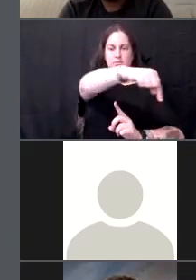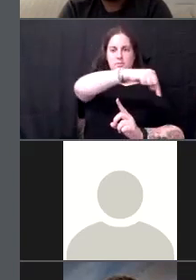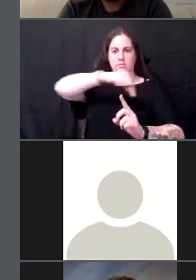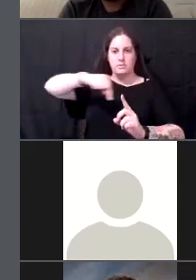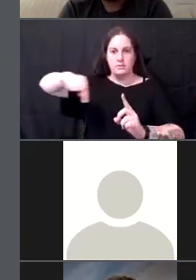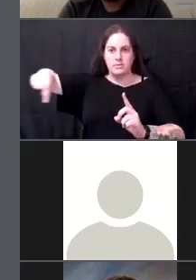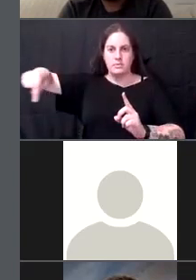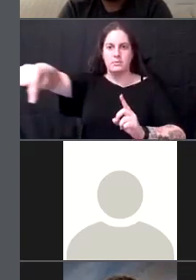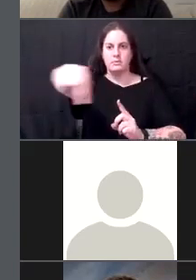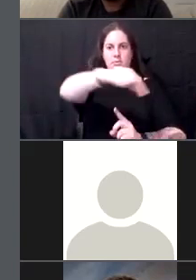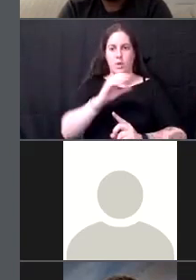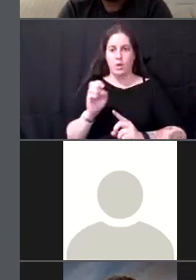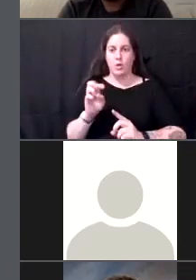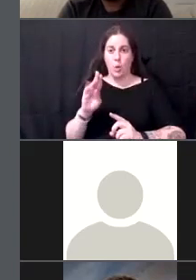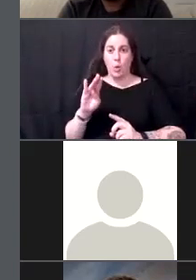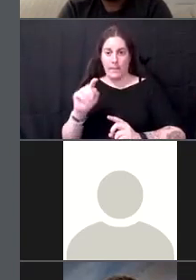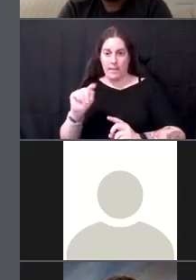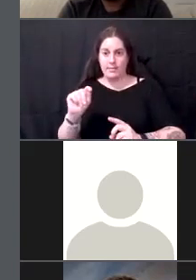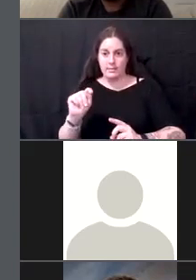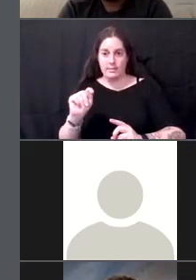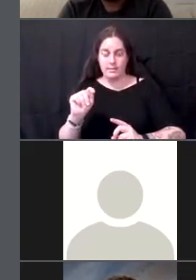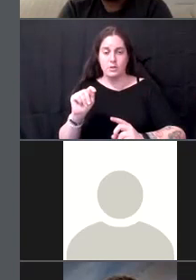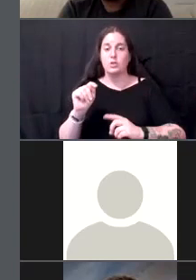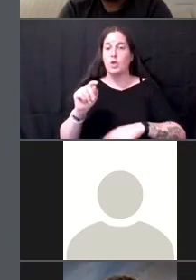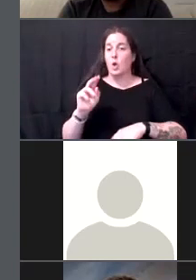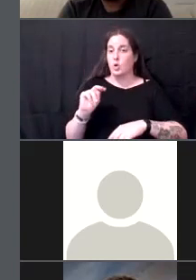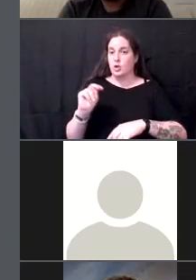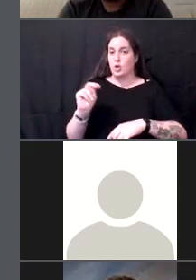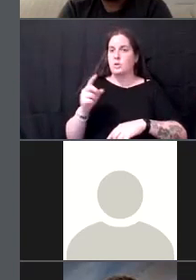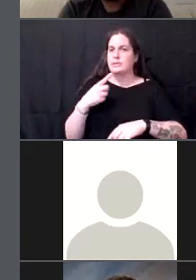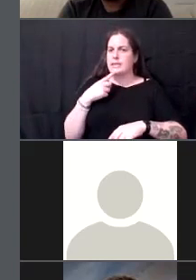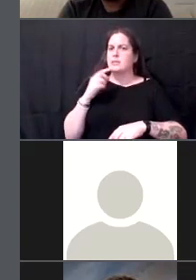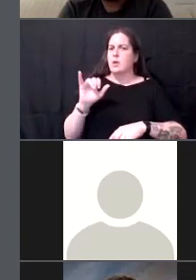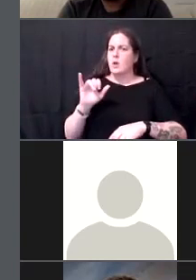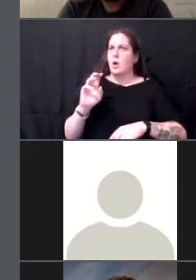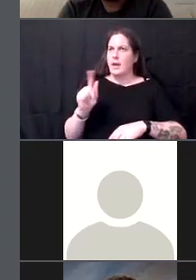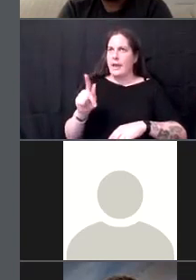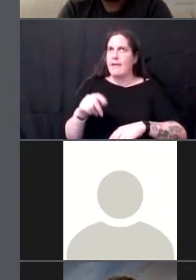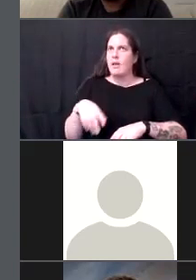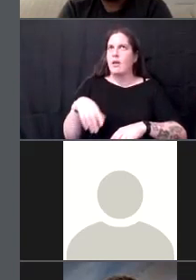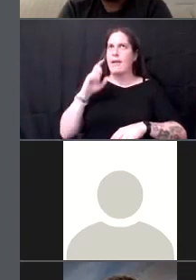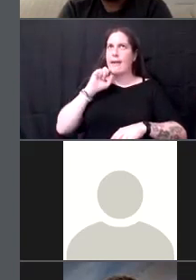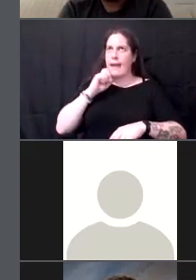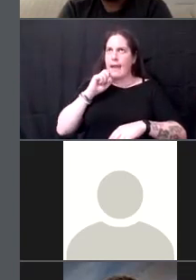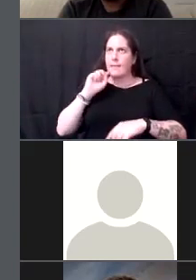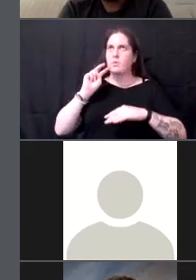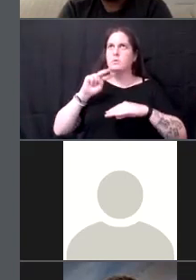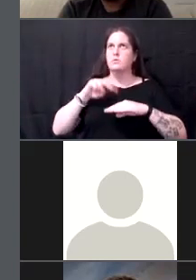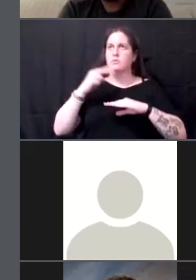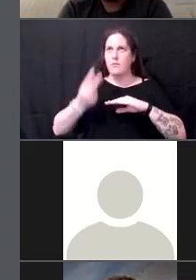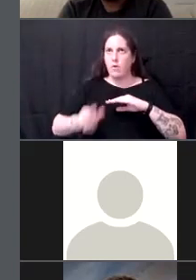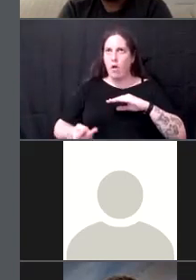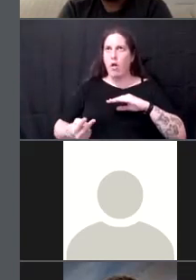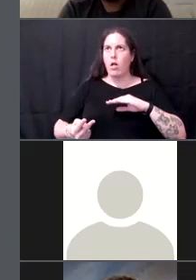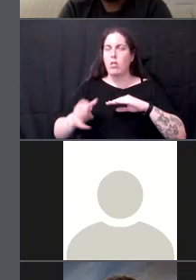that the same gravity force that makes apples fall to the earth keeps